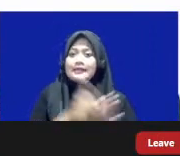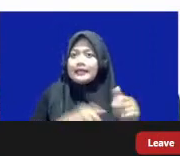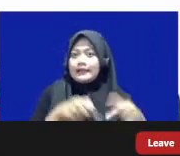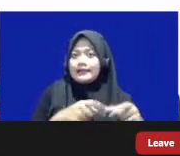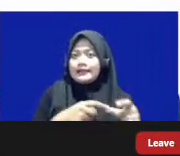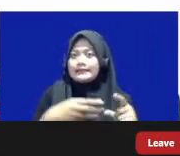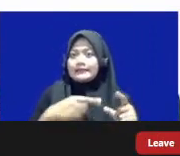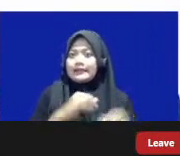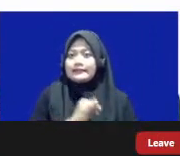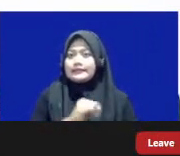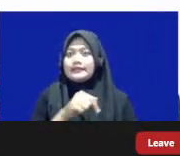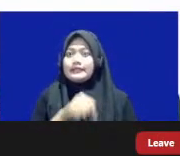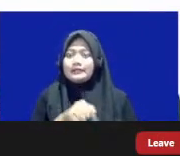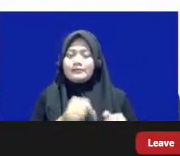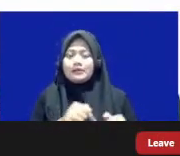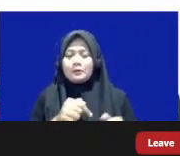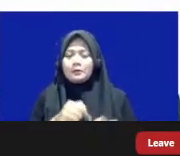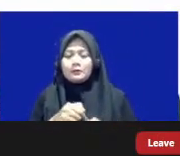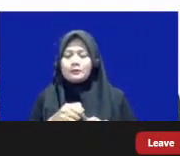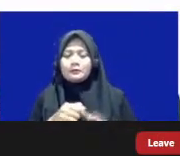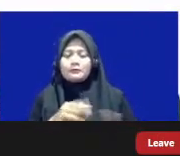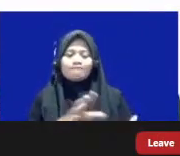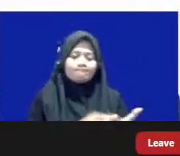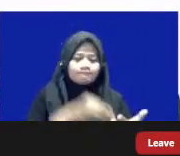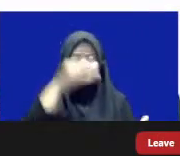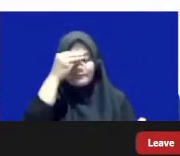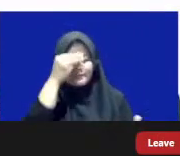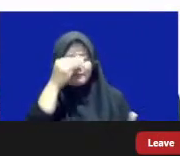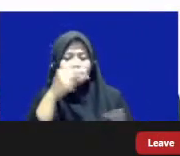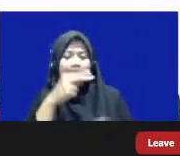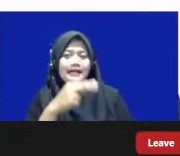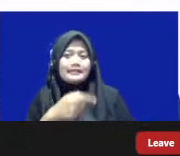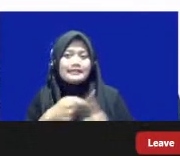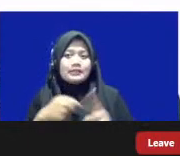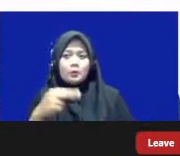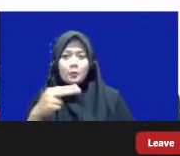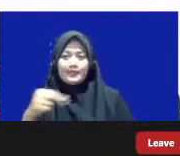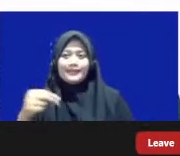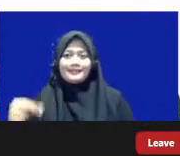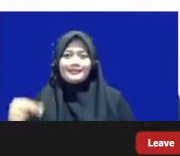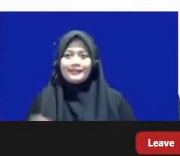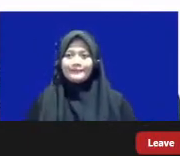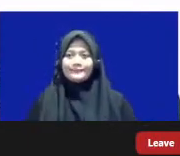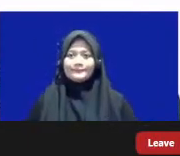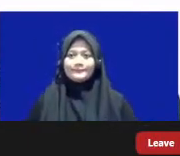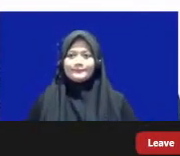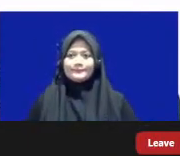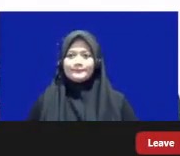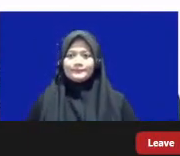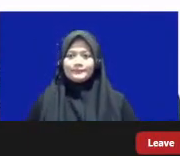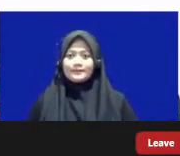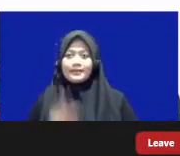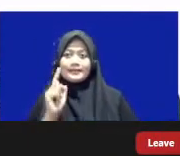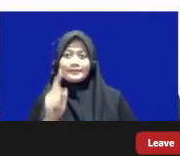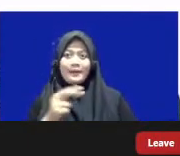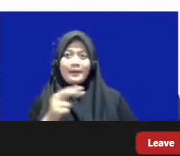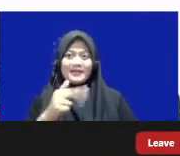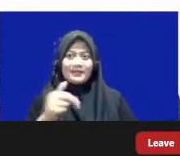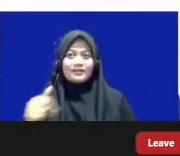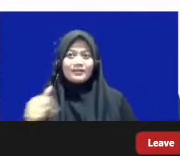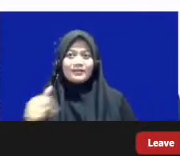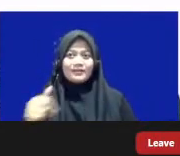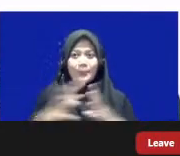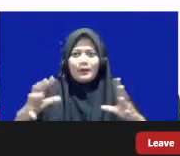beside that, torrential rain, landslide, his threats also our